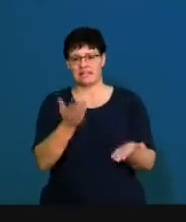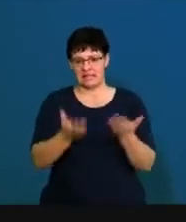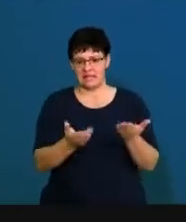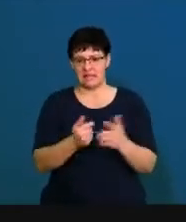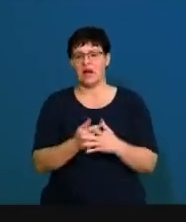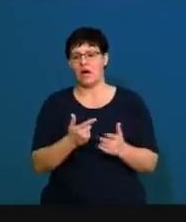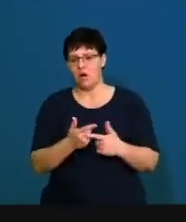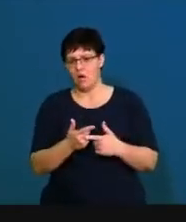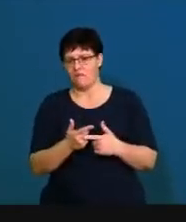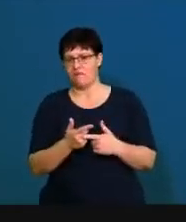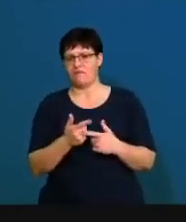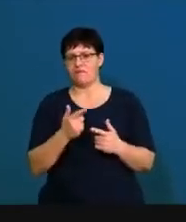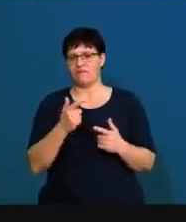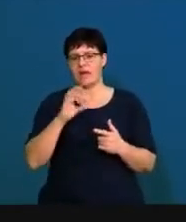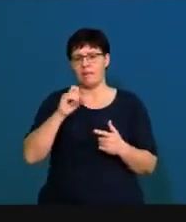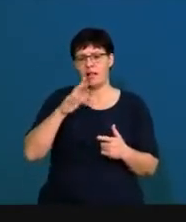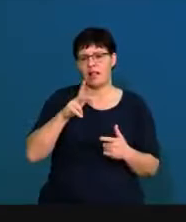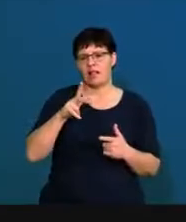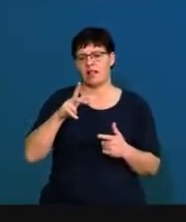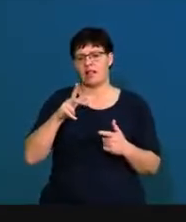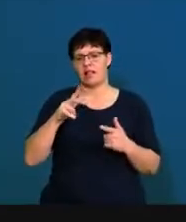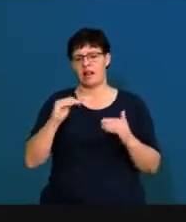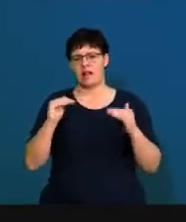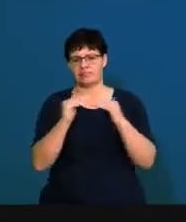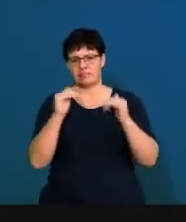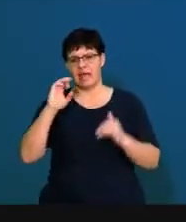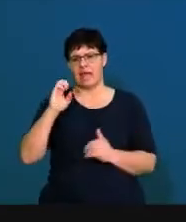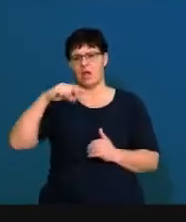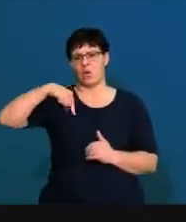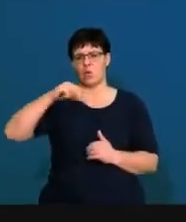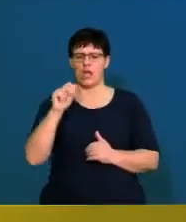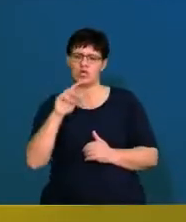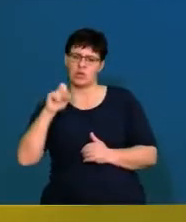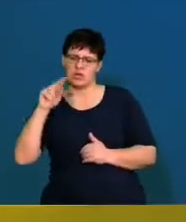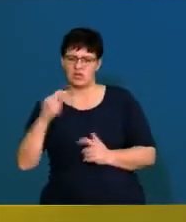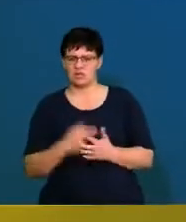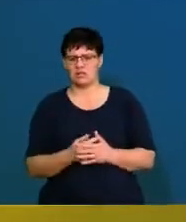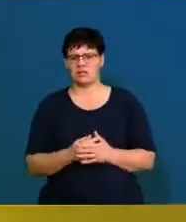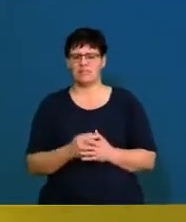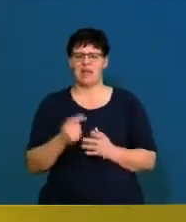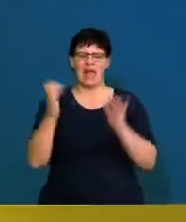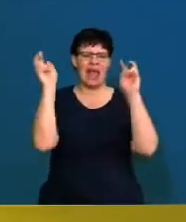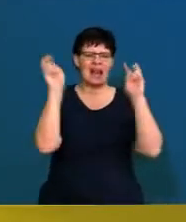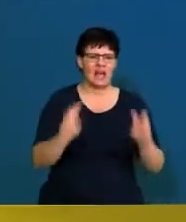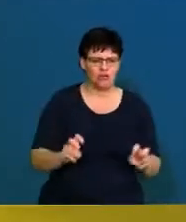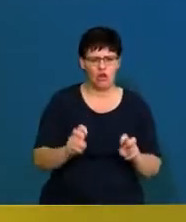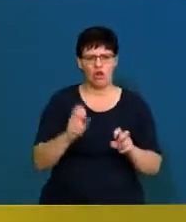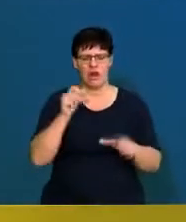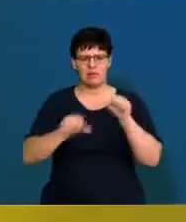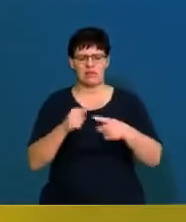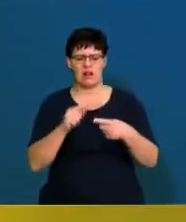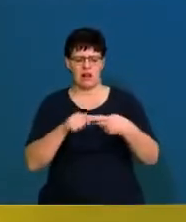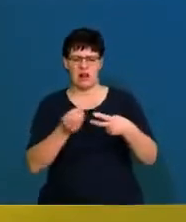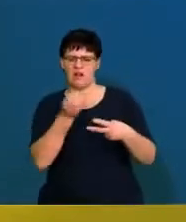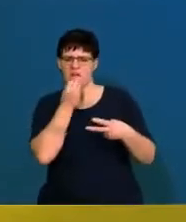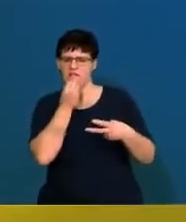conservation of mass. In most questions on chemical change, electrochemistry, fertilizers,